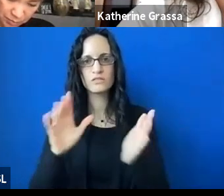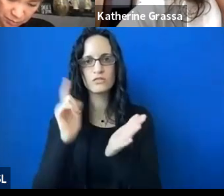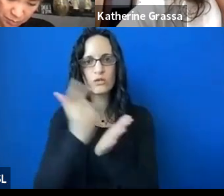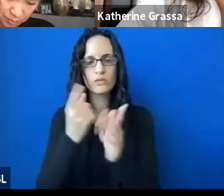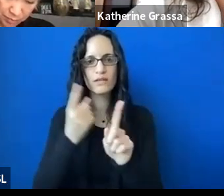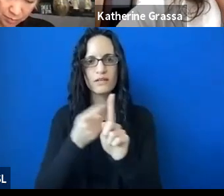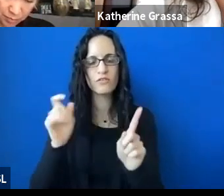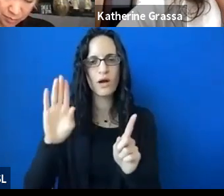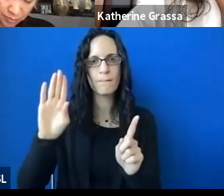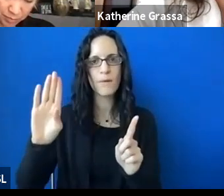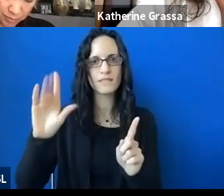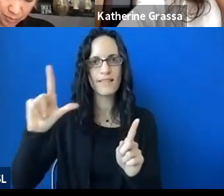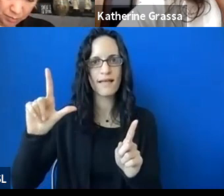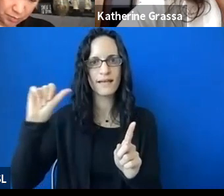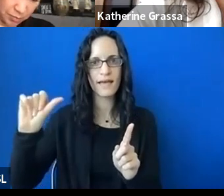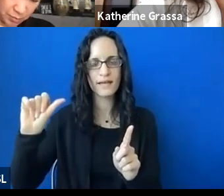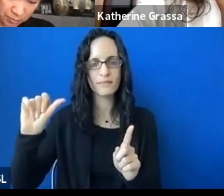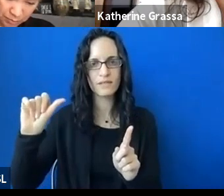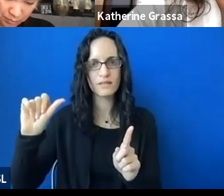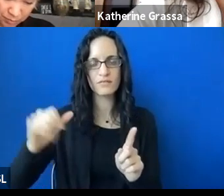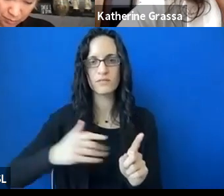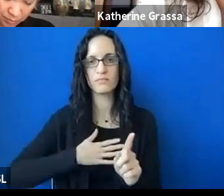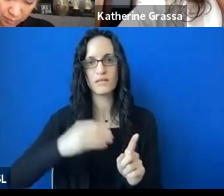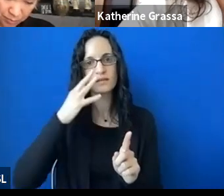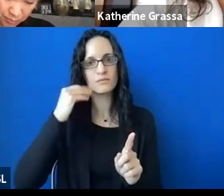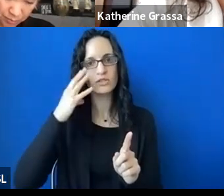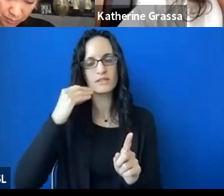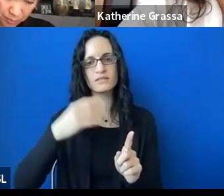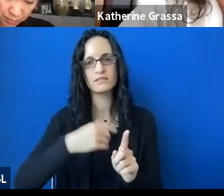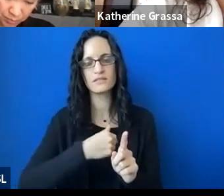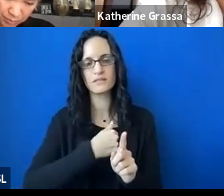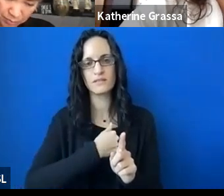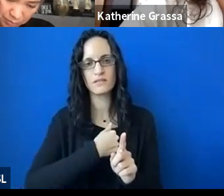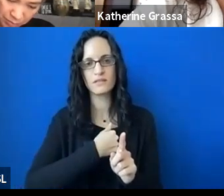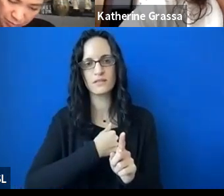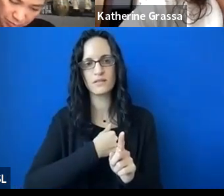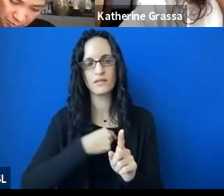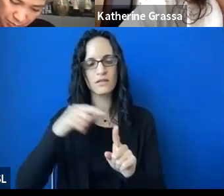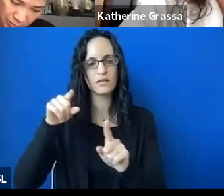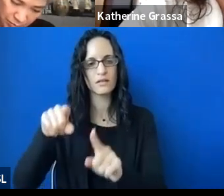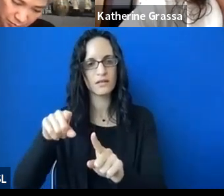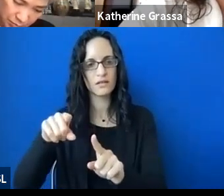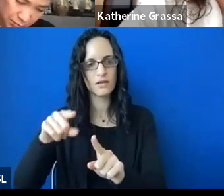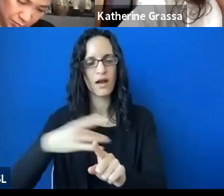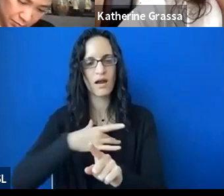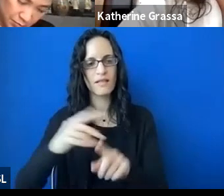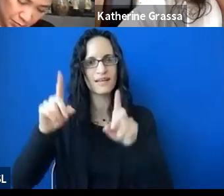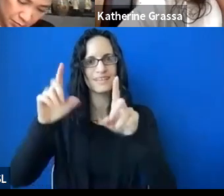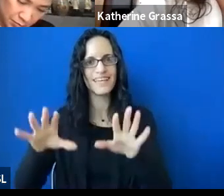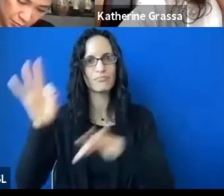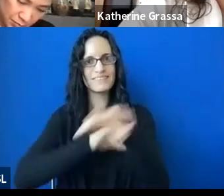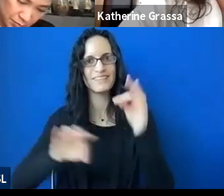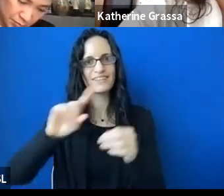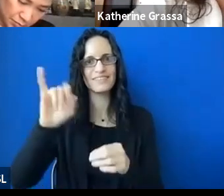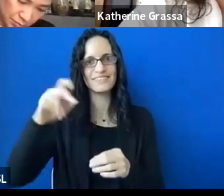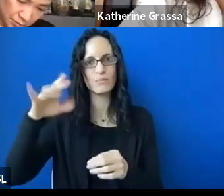Boston Latin Academy. For my experience, I would like the exam instead of the zip code. The zip code is